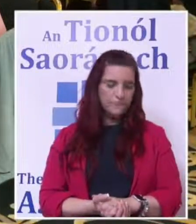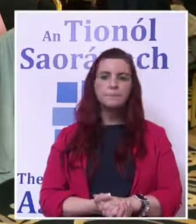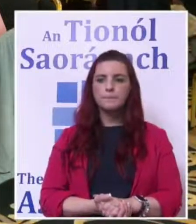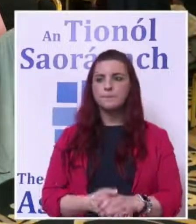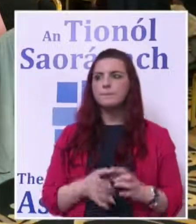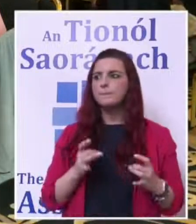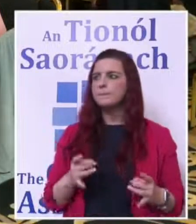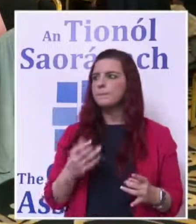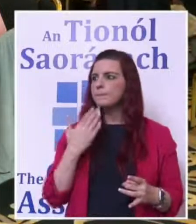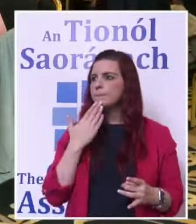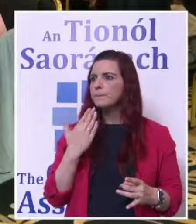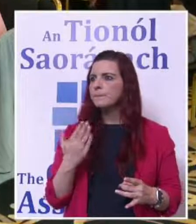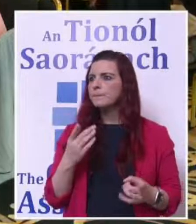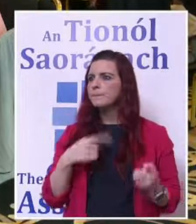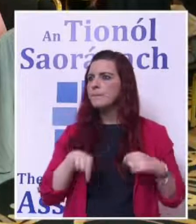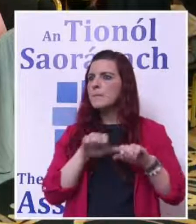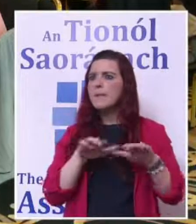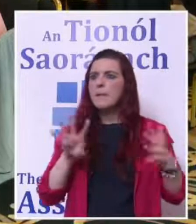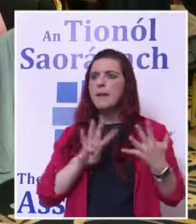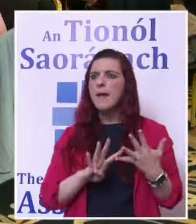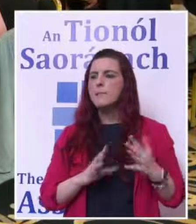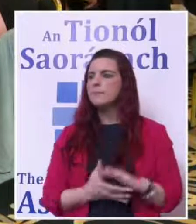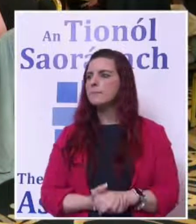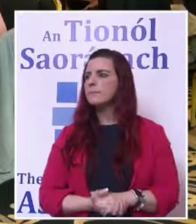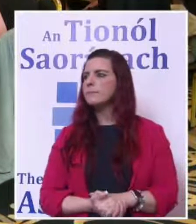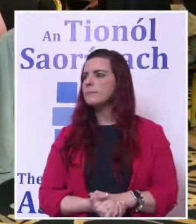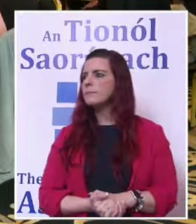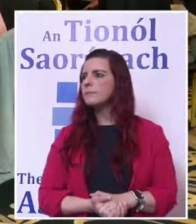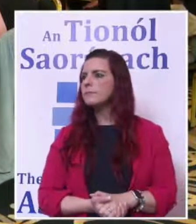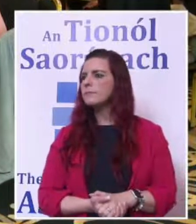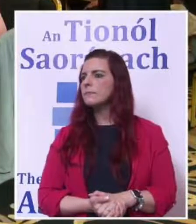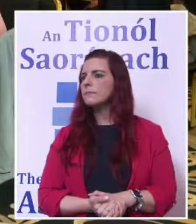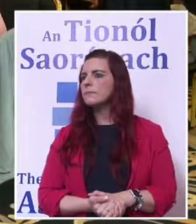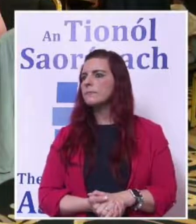Thank you. 8 minutes to go. Table 9.